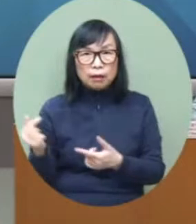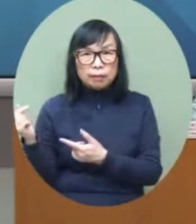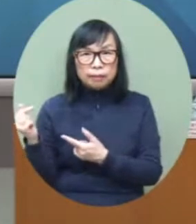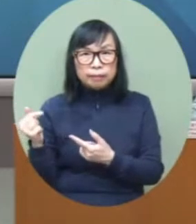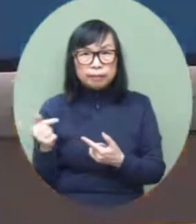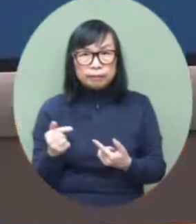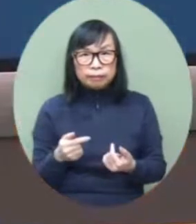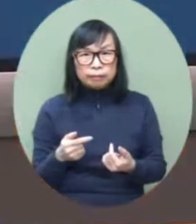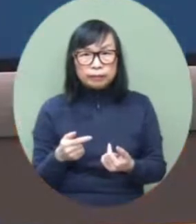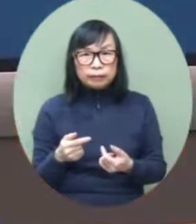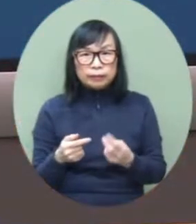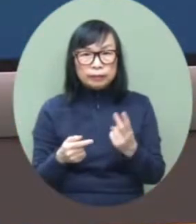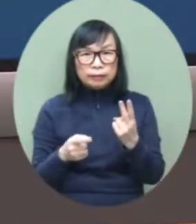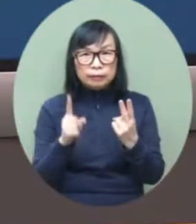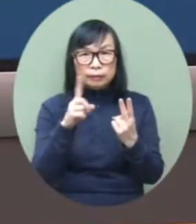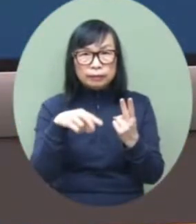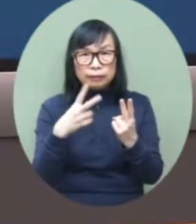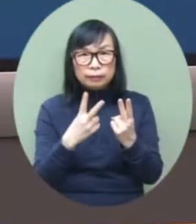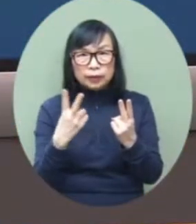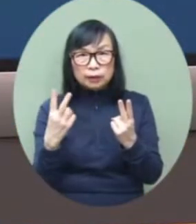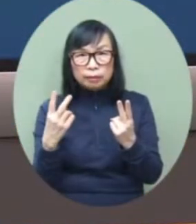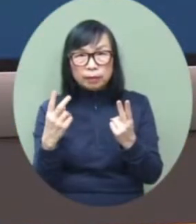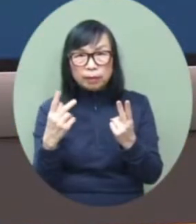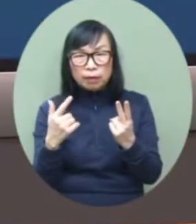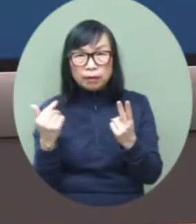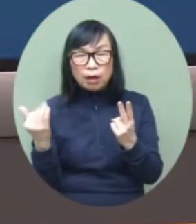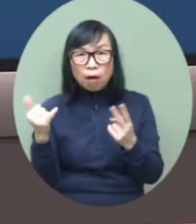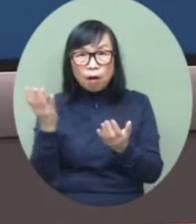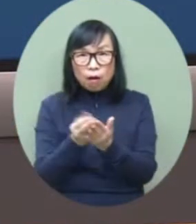currently we have